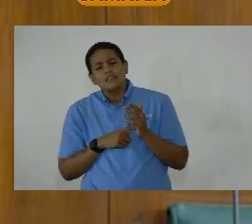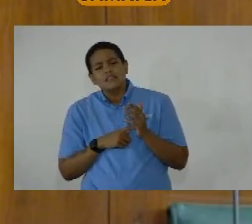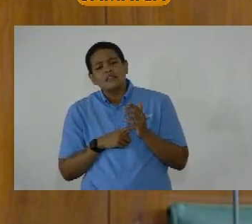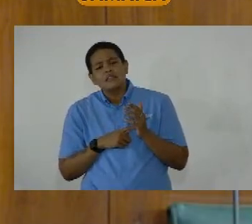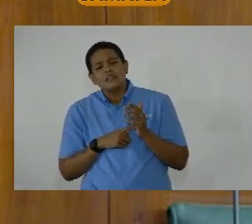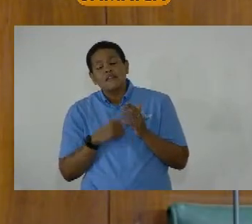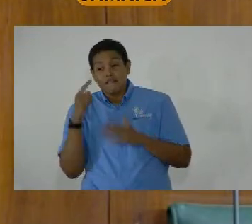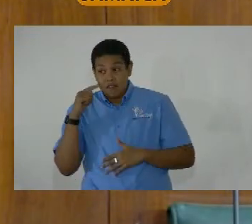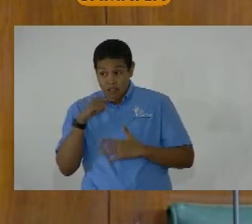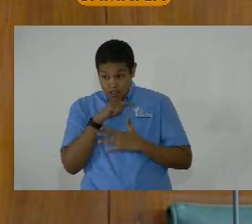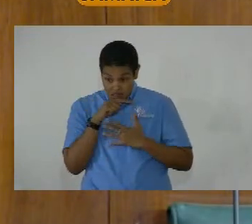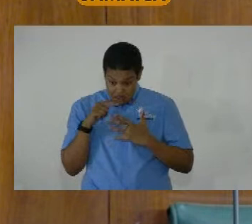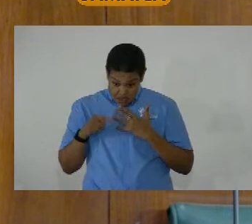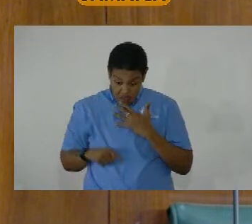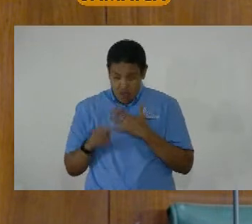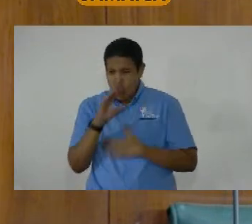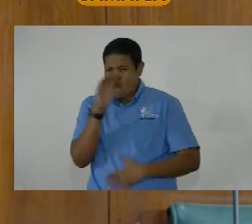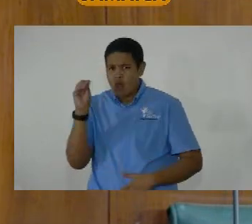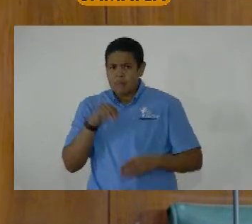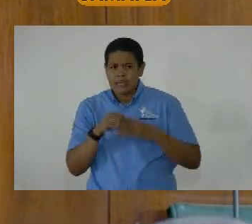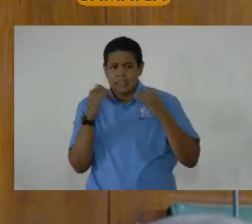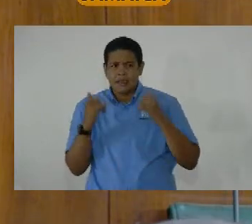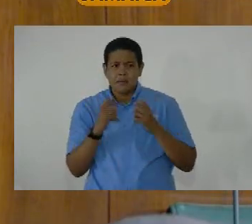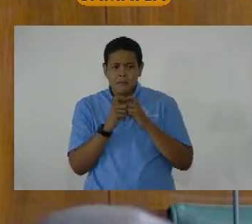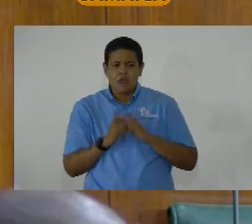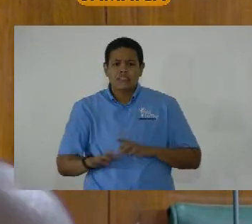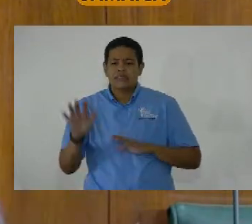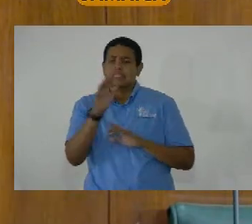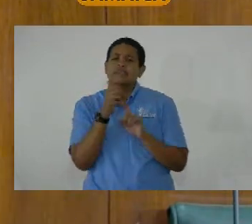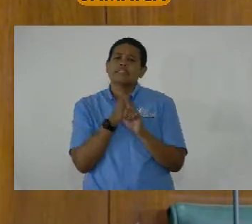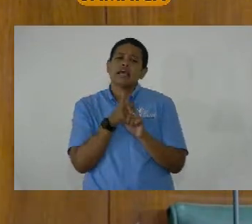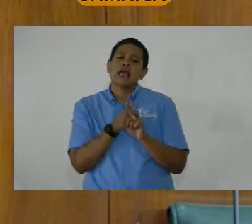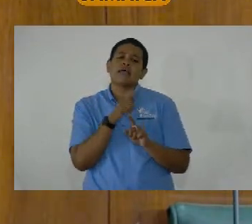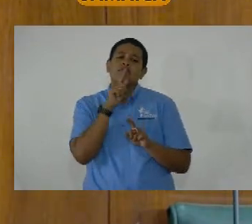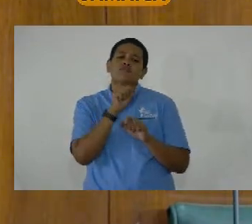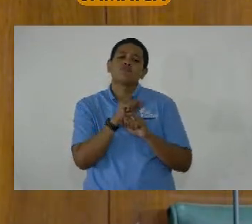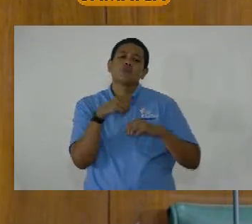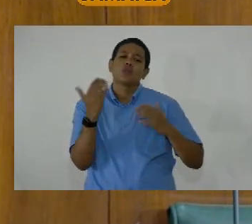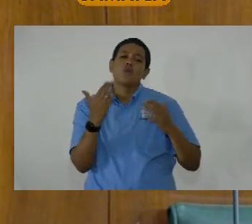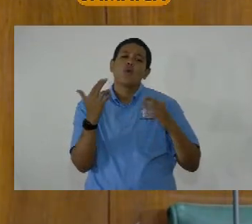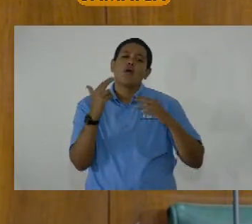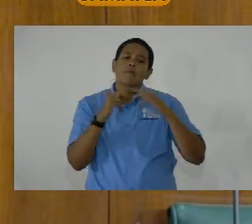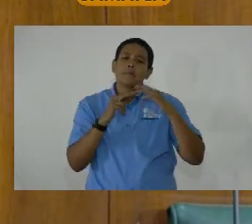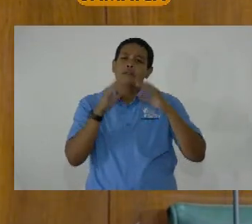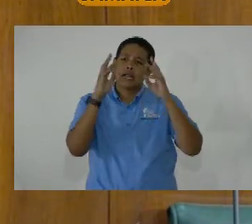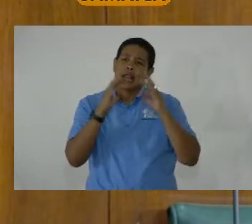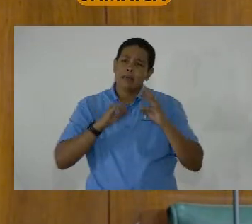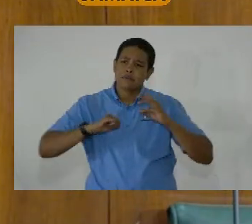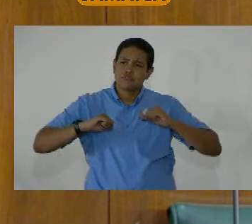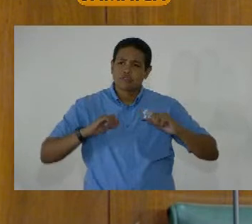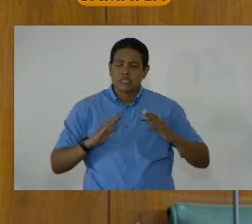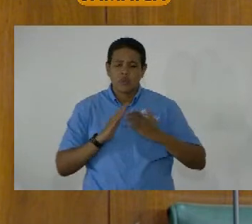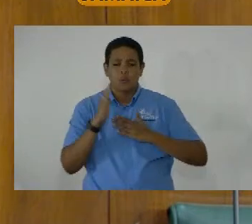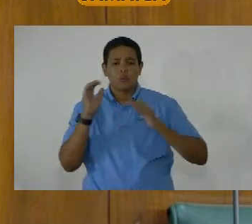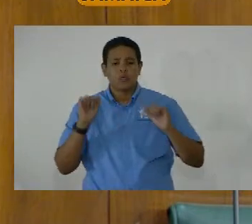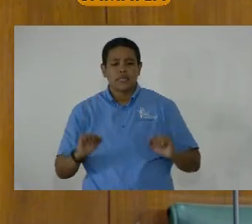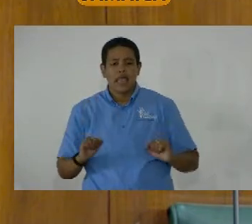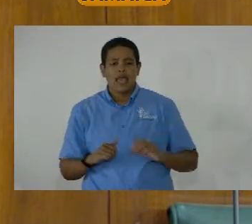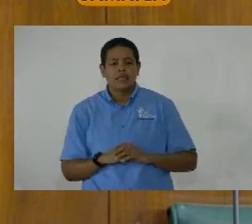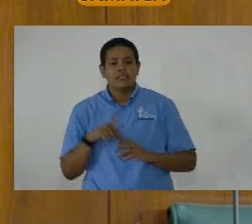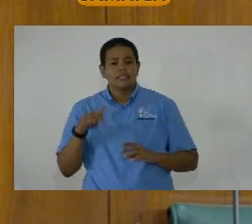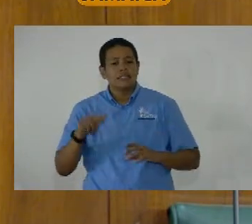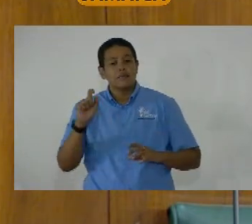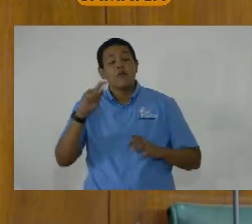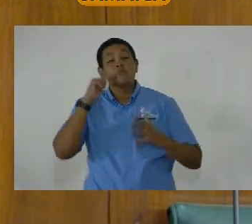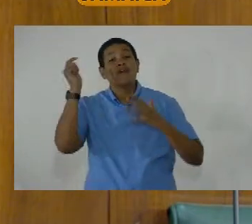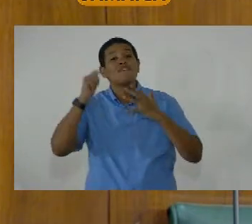for these companies in modernizing themselves is to build climate resilience. This must be a